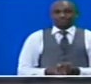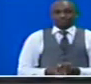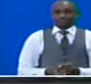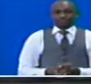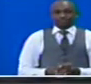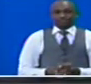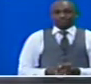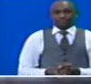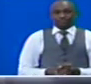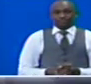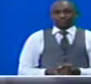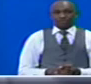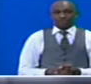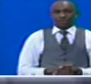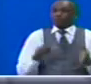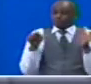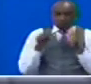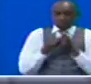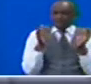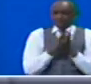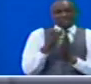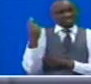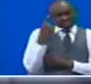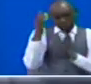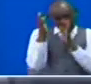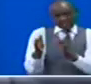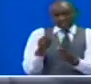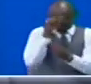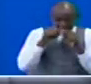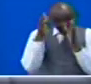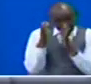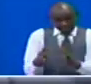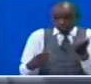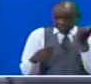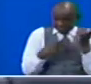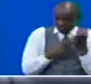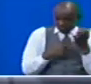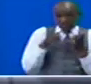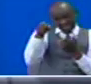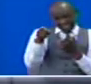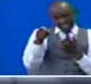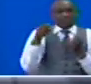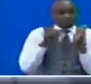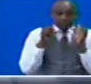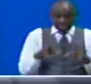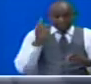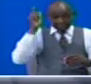I have no problem with single sourcing on any specific technology, provided it is